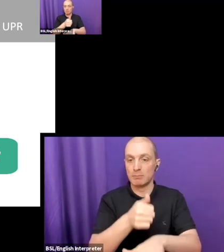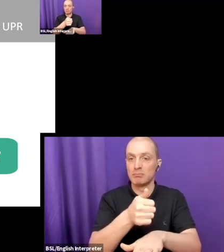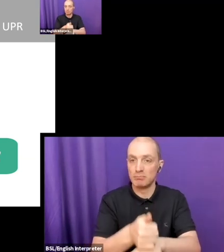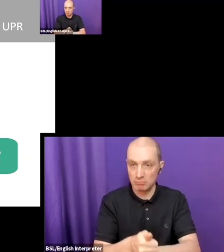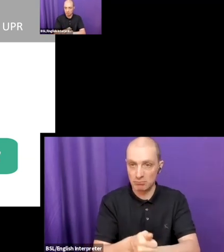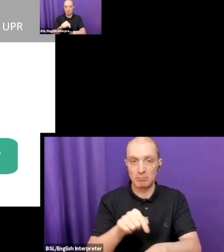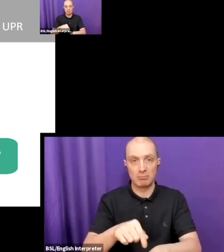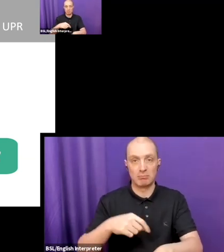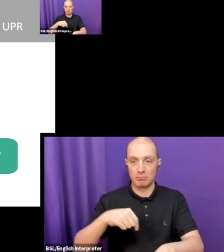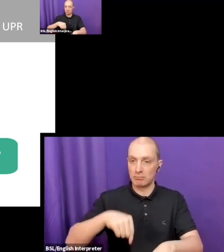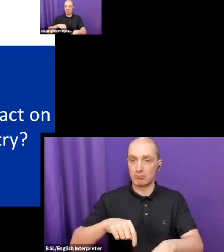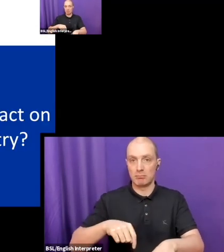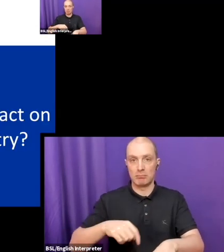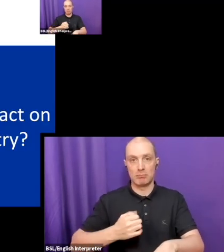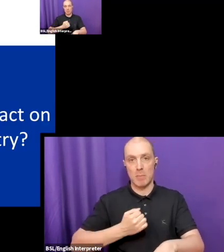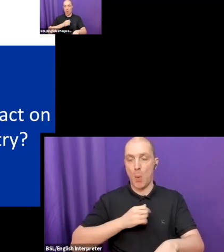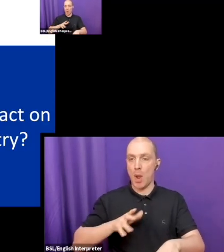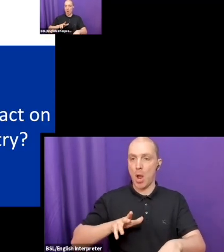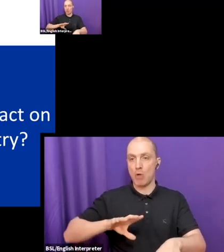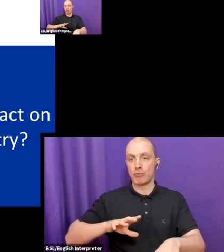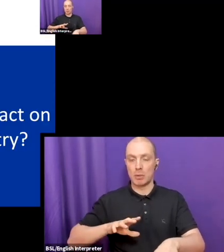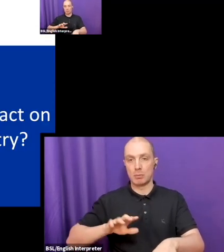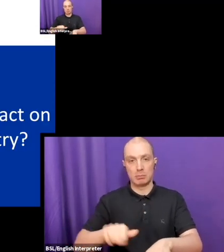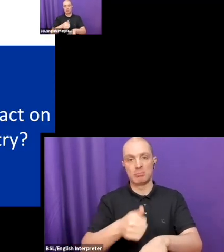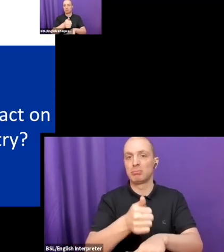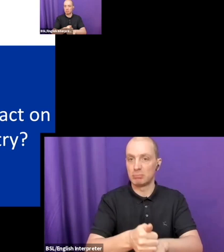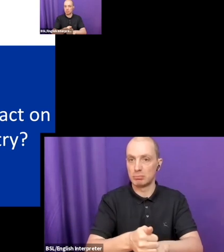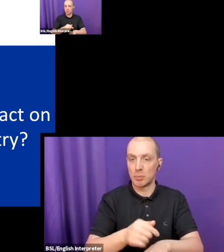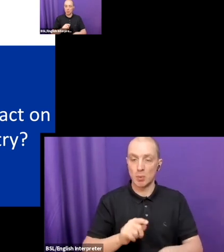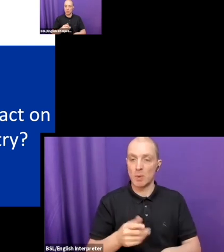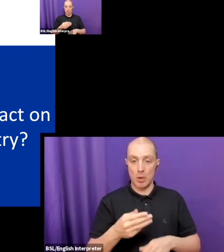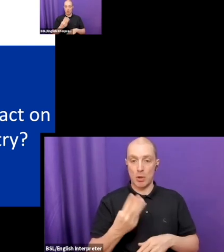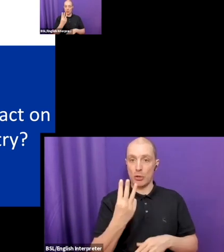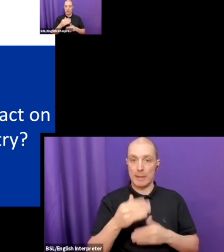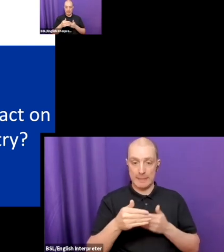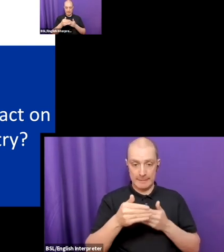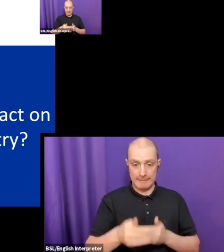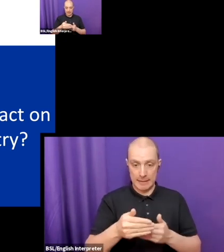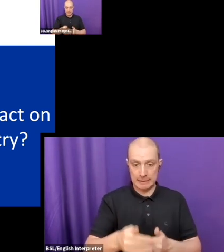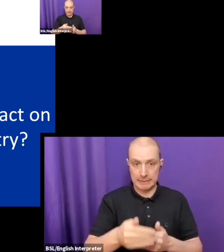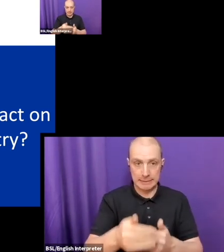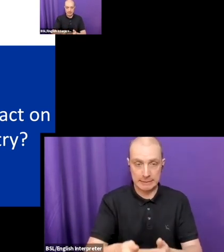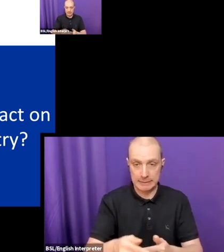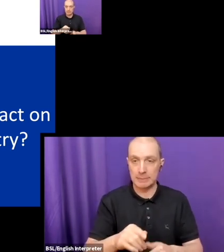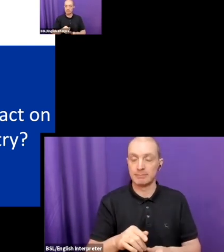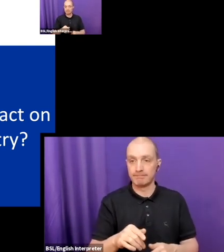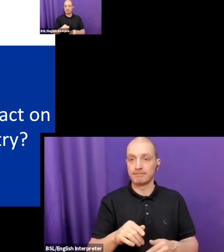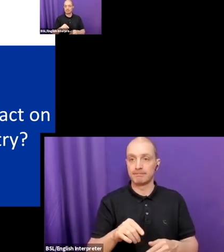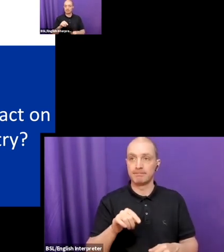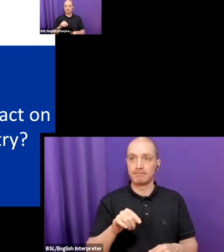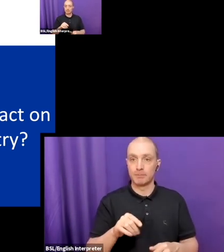the country. And in these 3 phases, civil society can